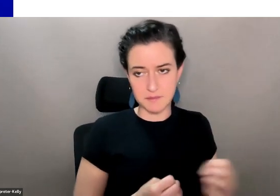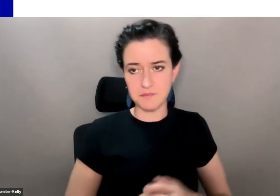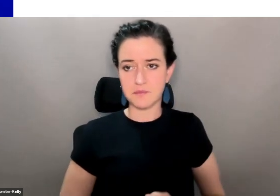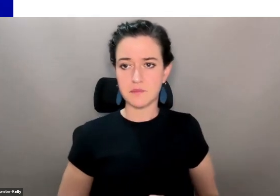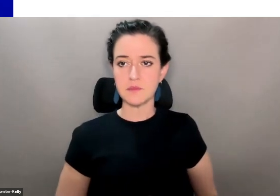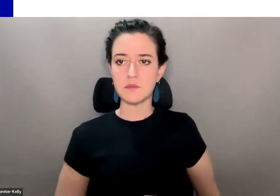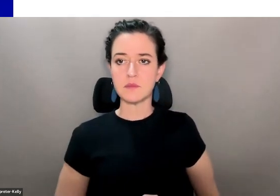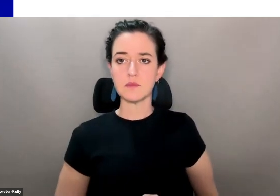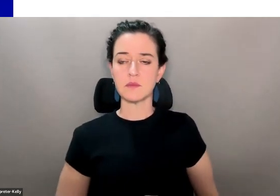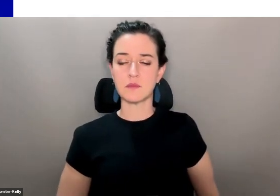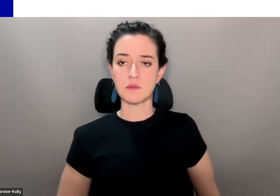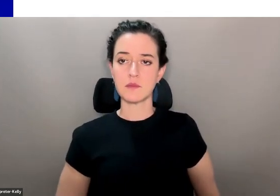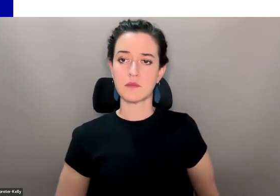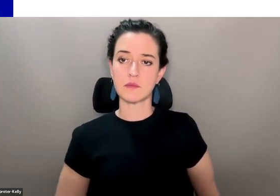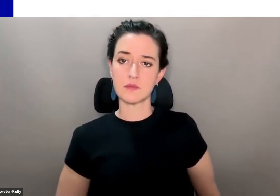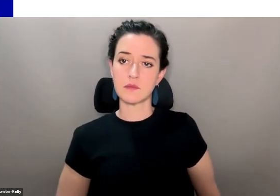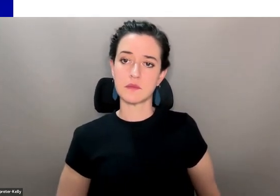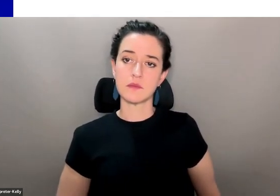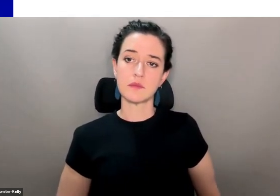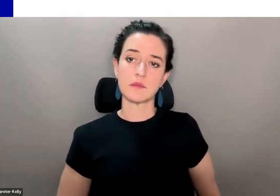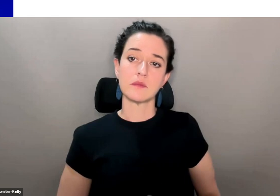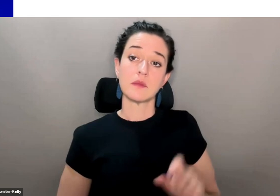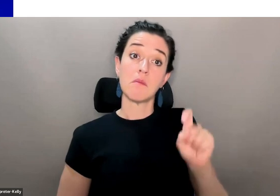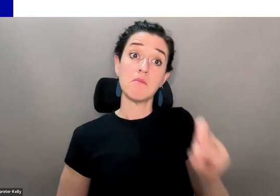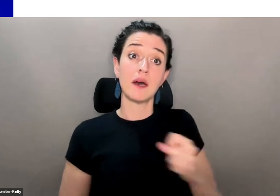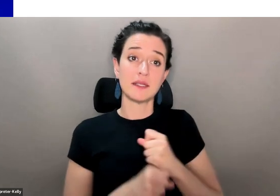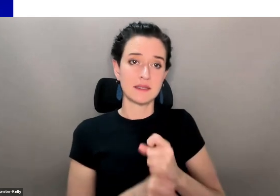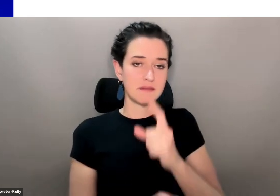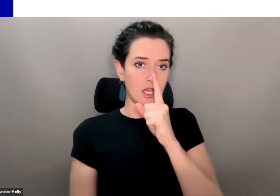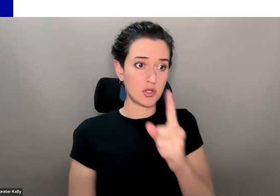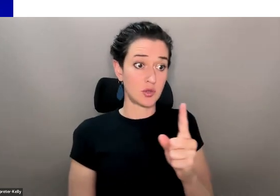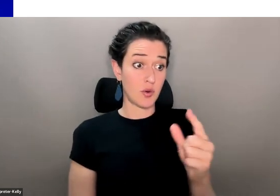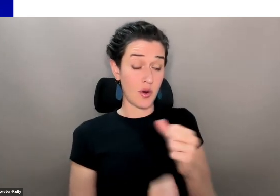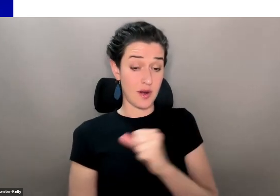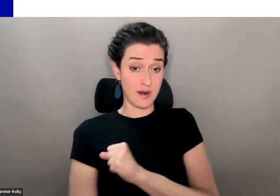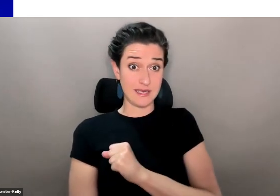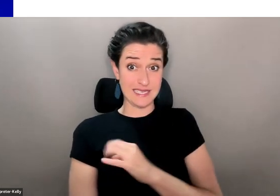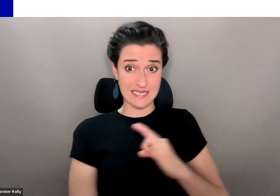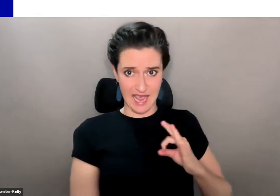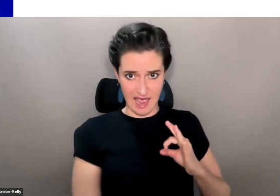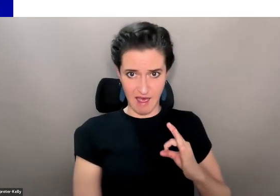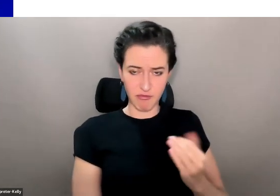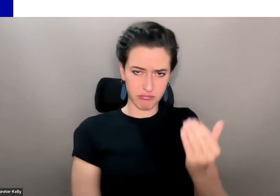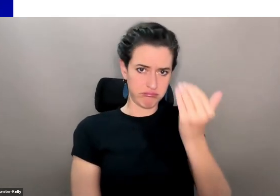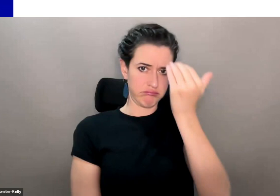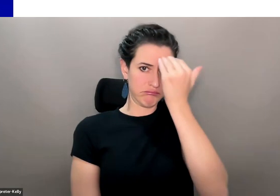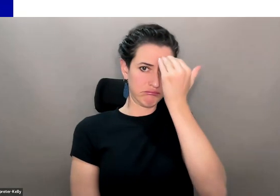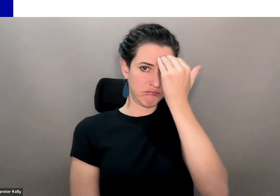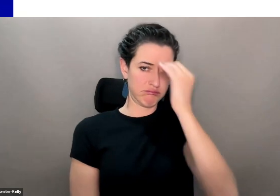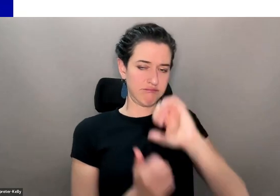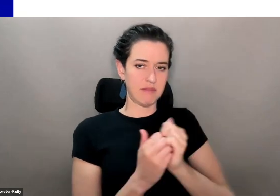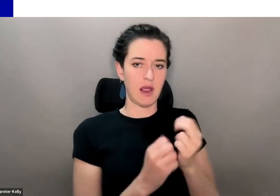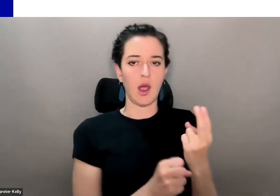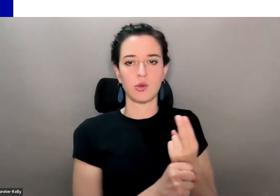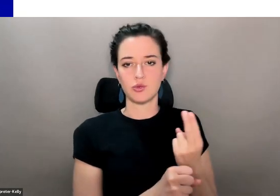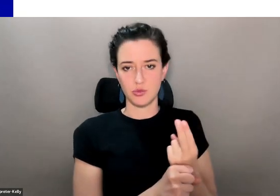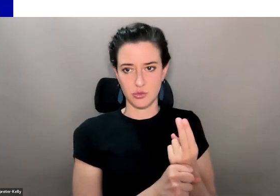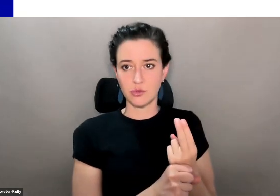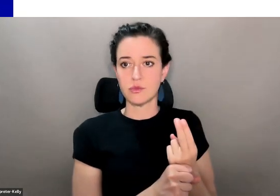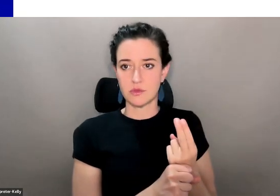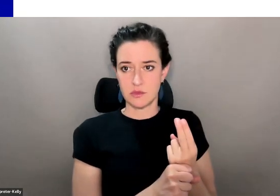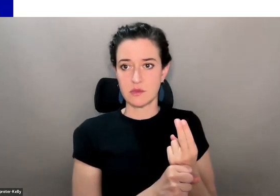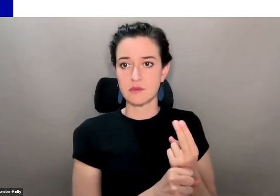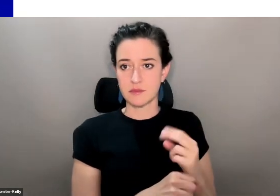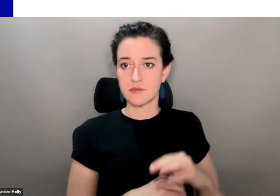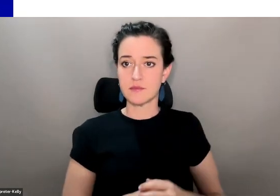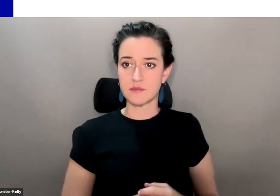recipients have to ensure that they have qualified staff able to operate accessible MDE, assist in transferring and positioning where